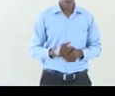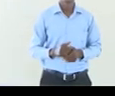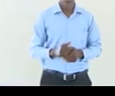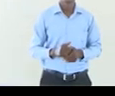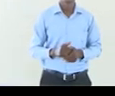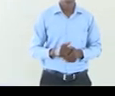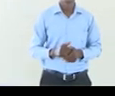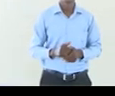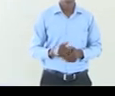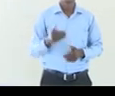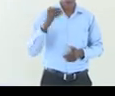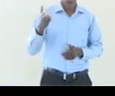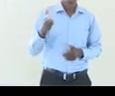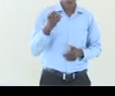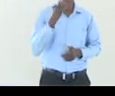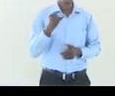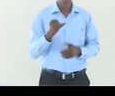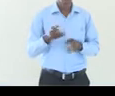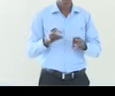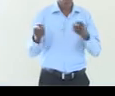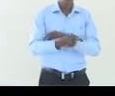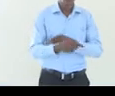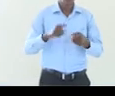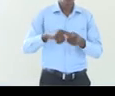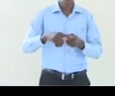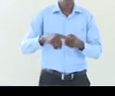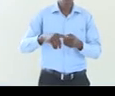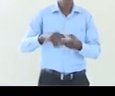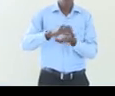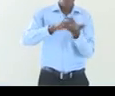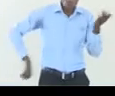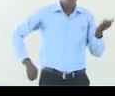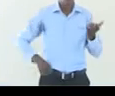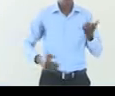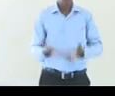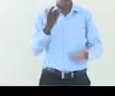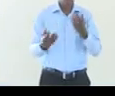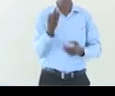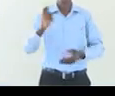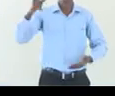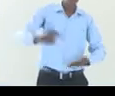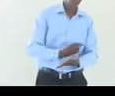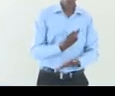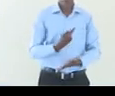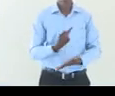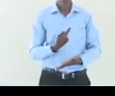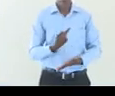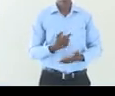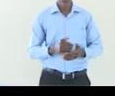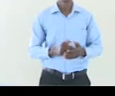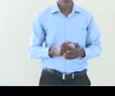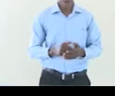the gospel of Christ, but without fire. It's a tendency to take the fire out of it. You know, just